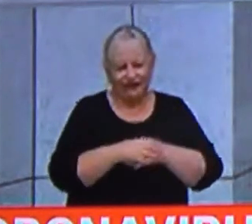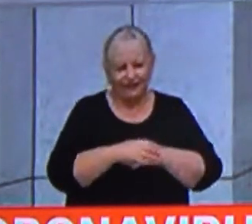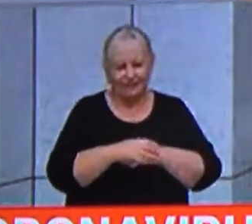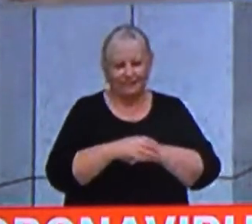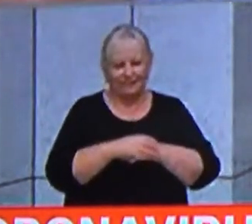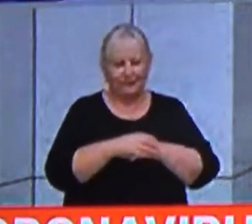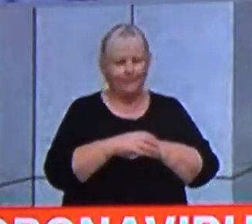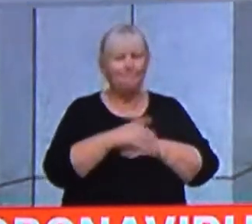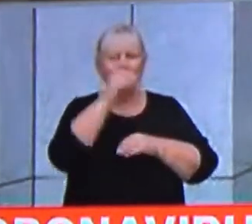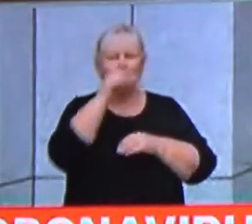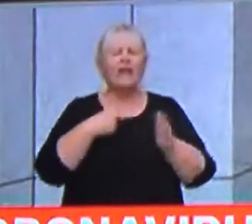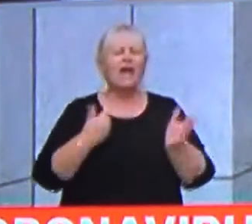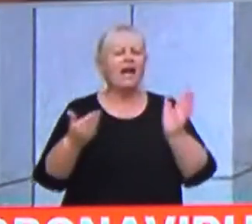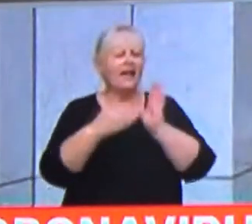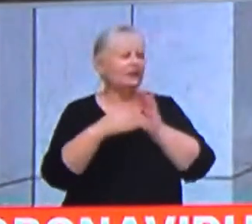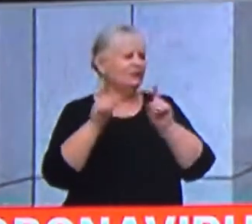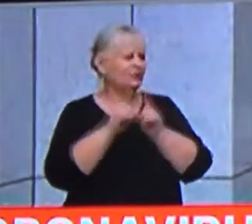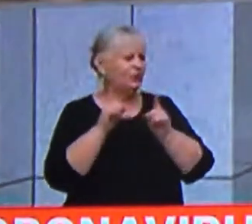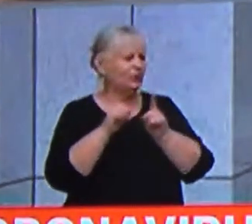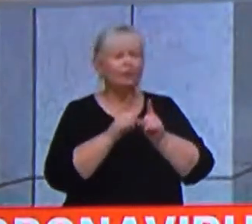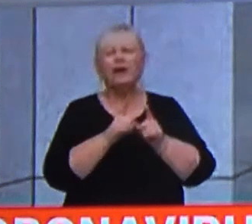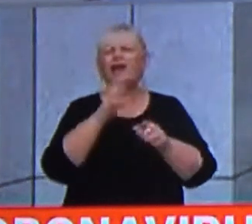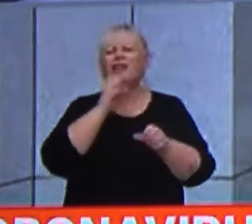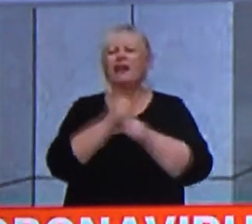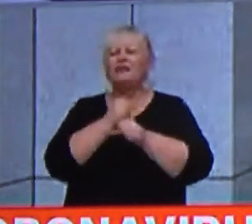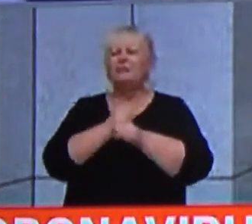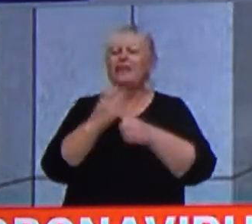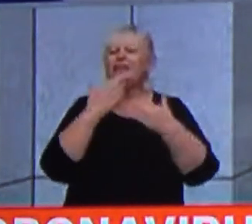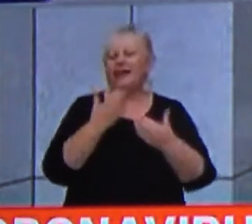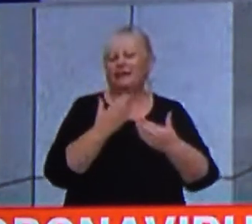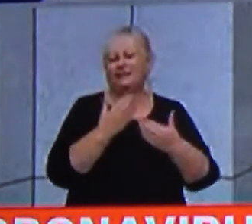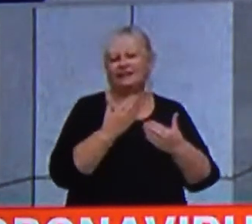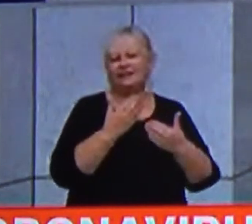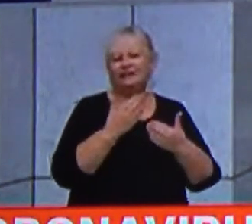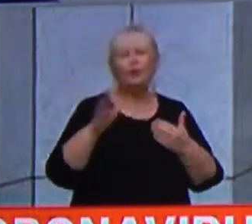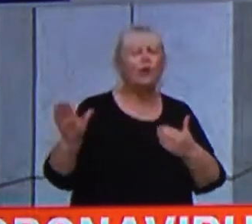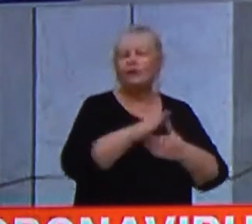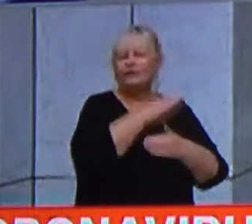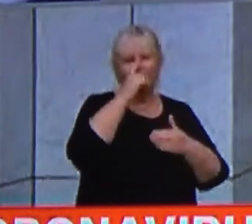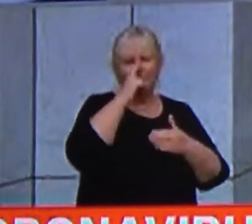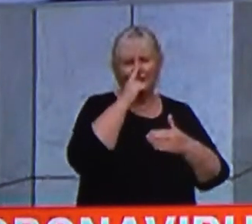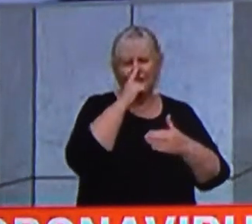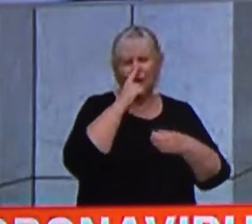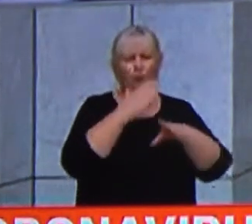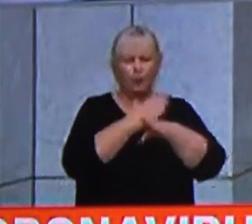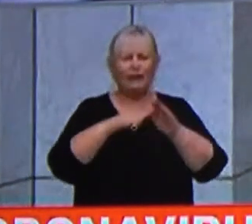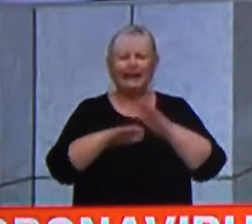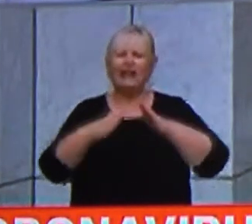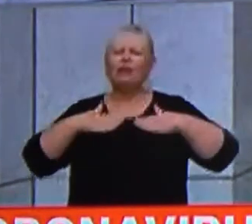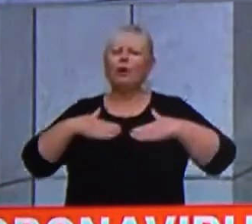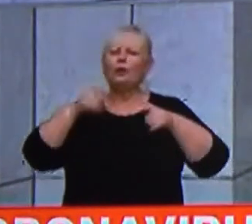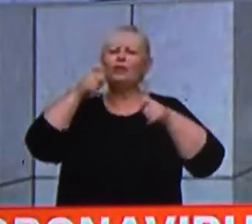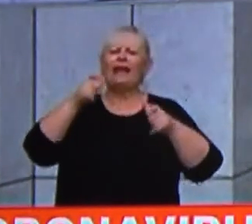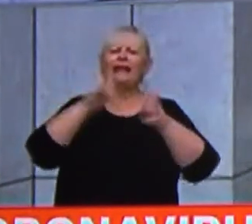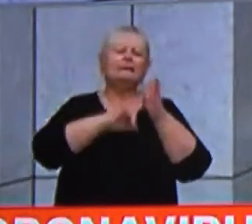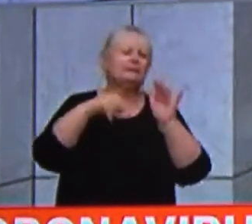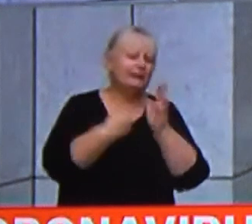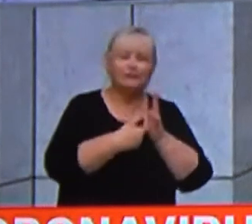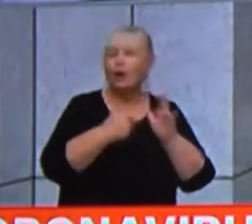as the horror of a potential perpetrator, we are there for all Australians. Our mental health and our